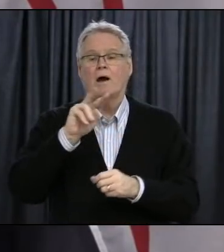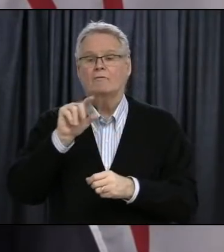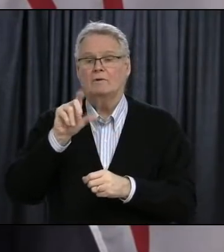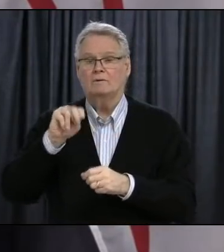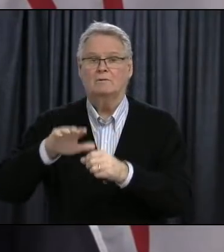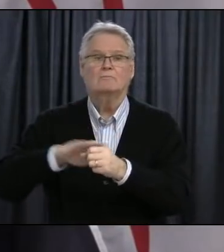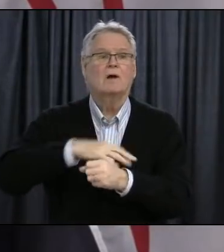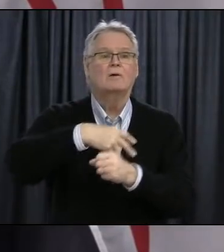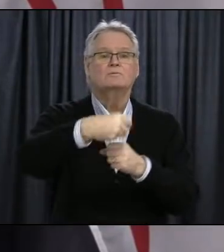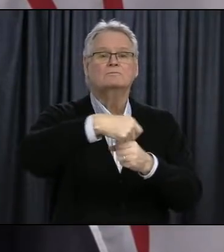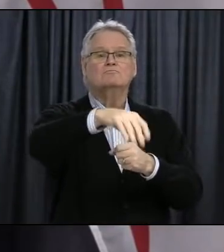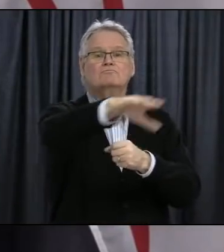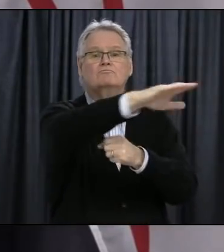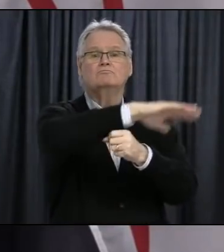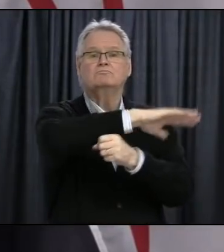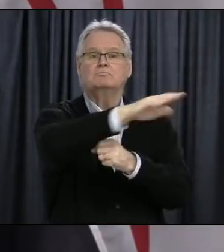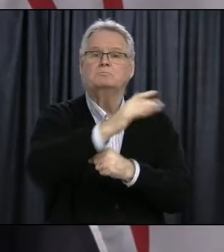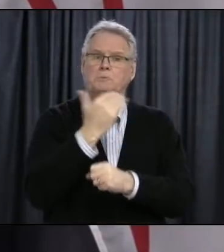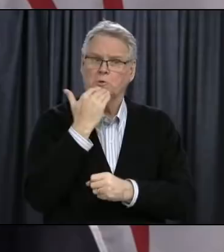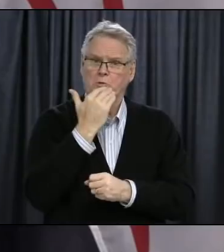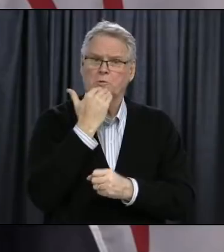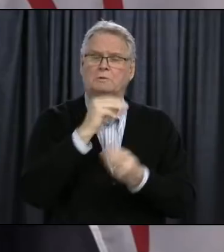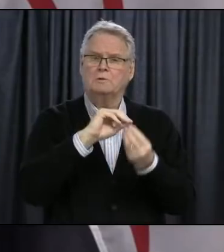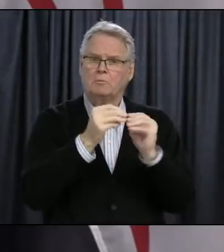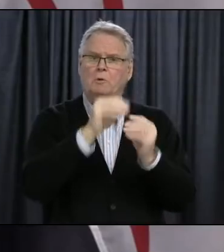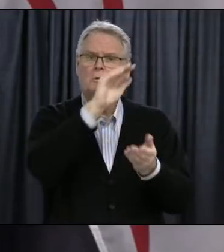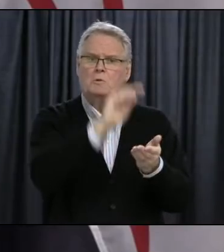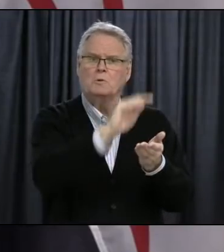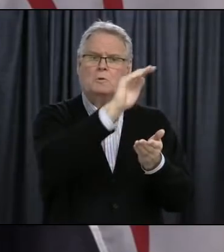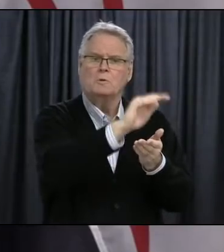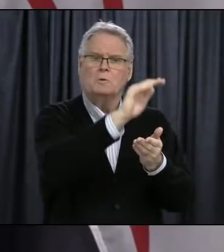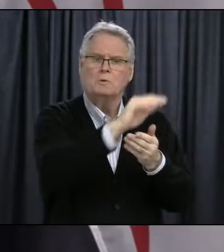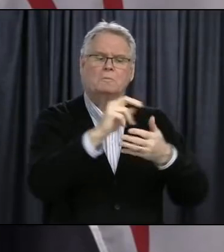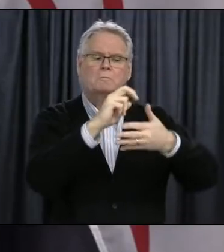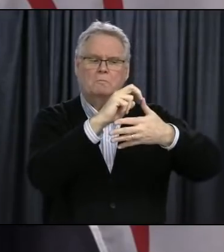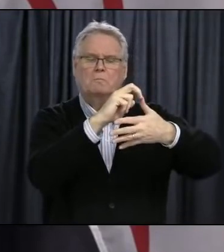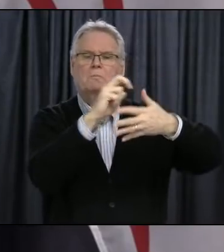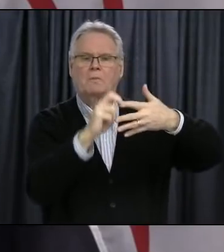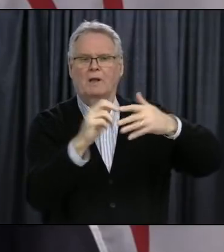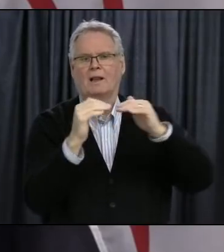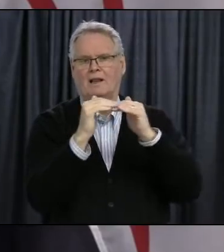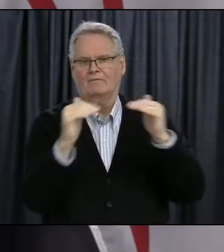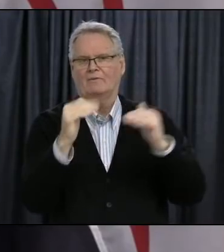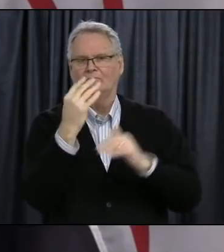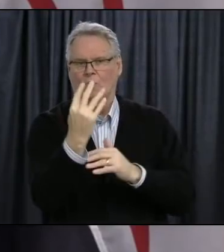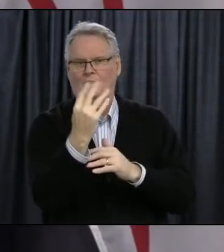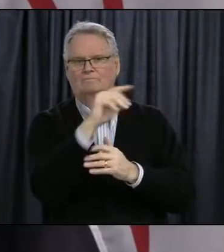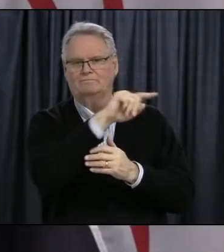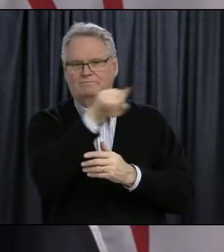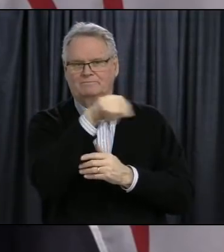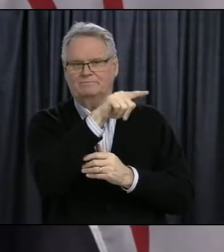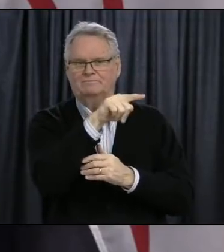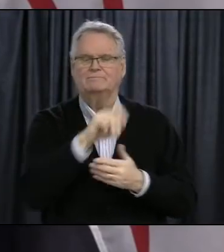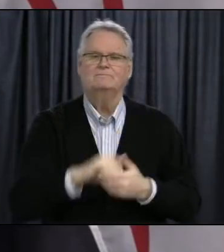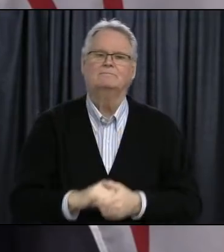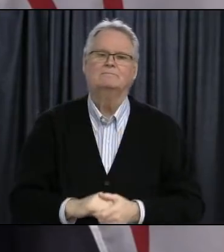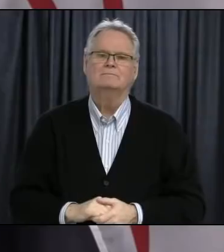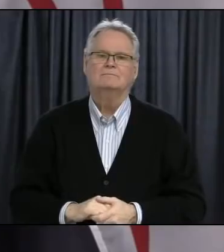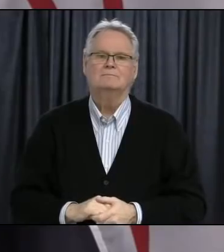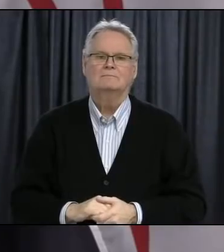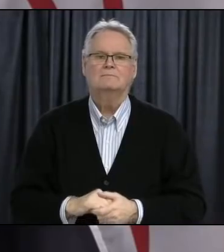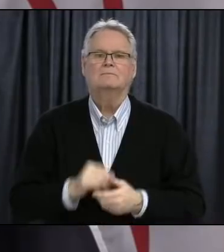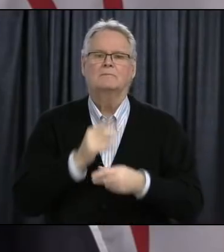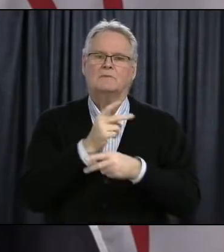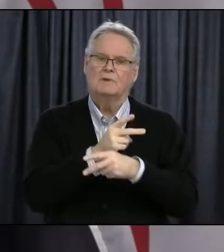Avalon. We are taking a slow and gradual approach to ensure that more movement of individuals does not result in increased transmission of the